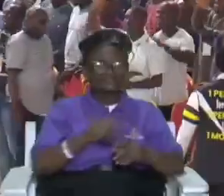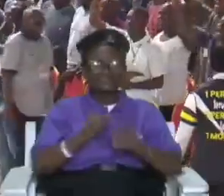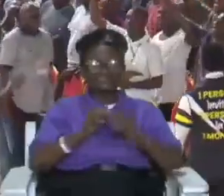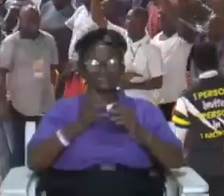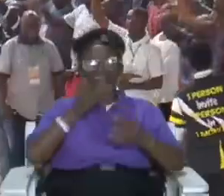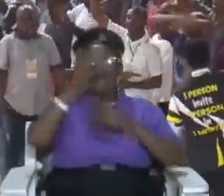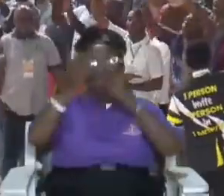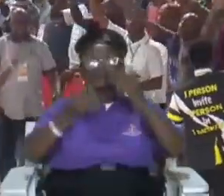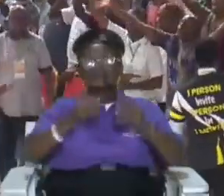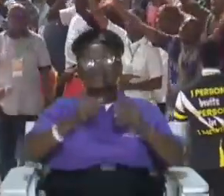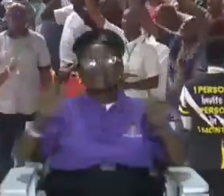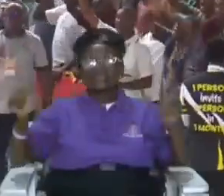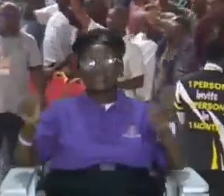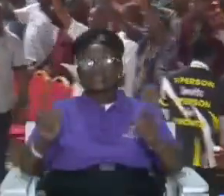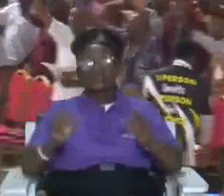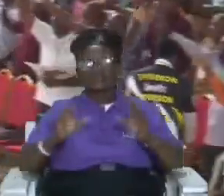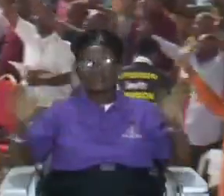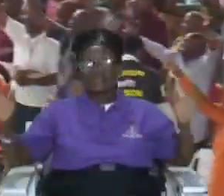hallelujah.